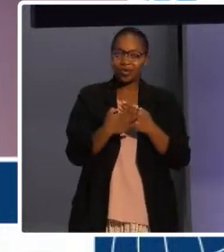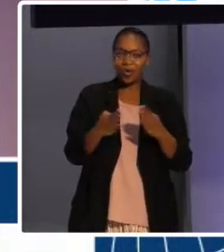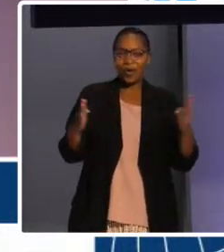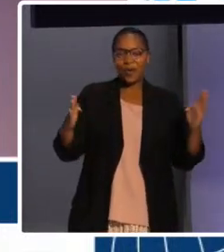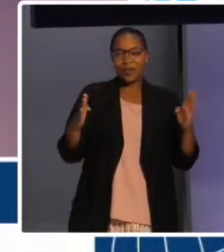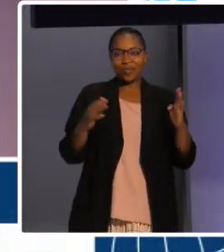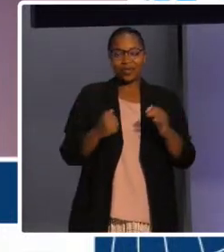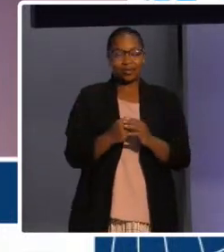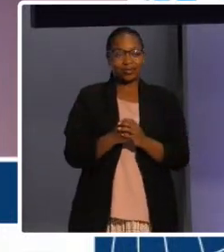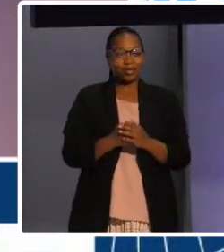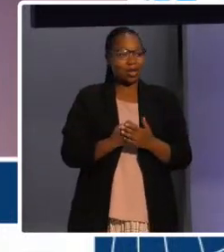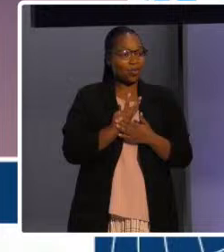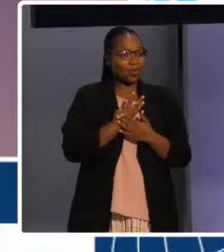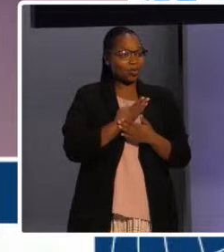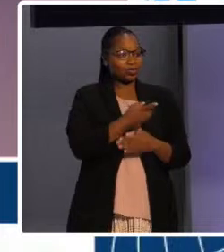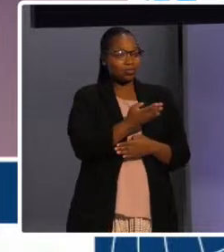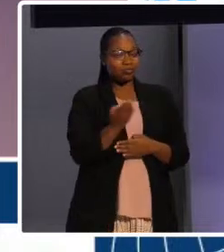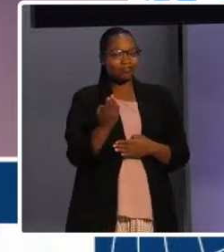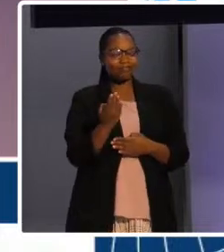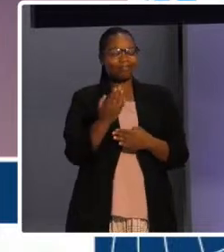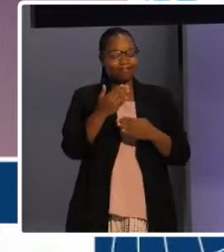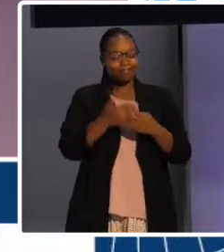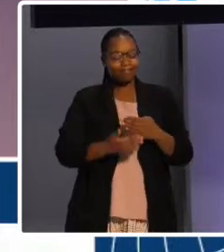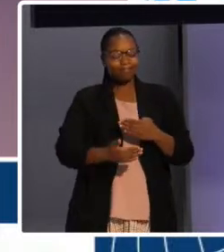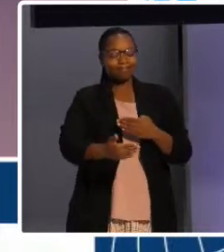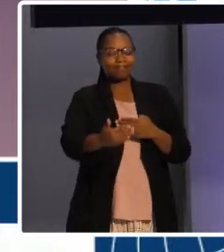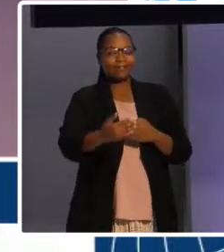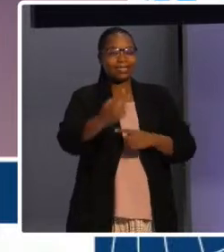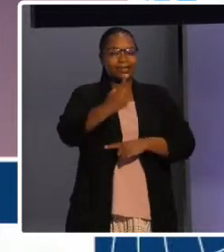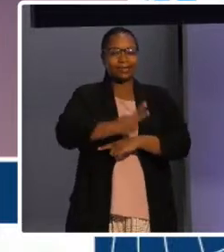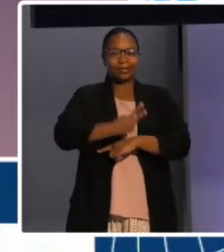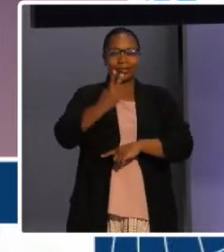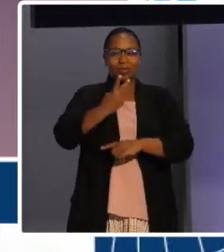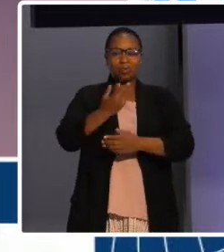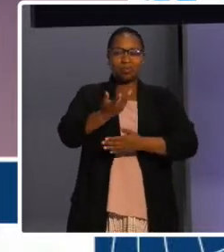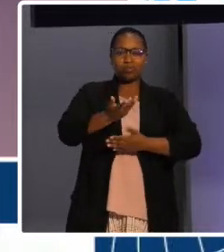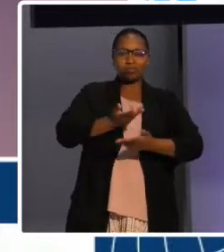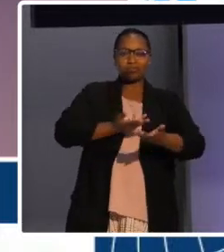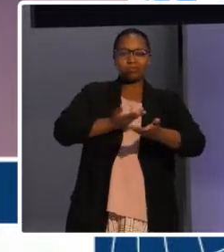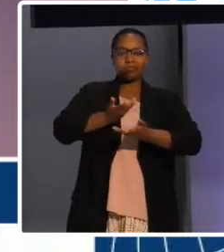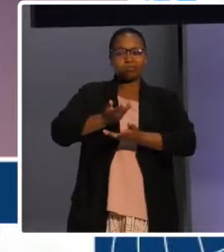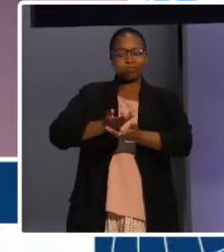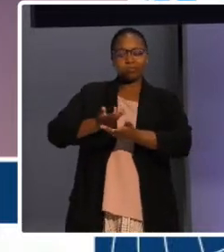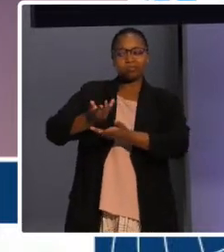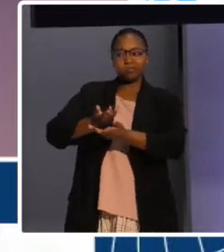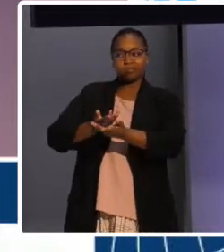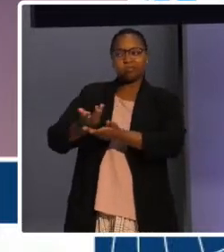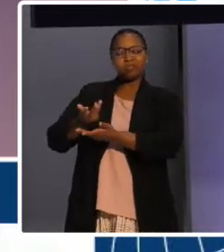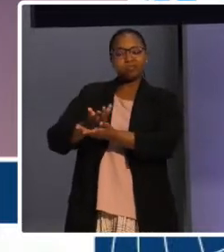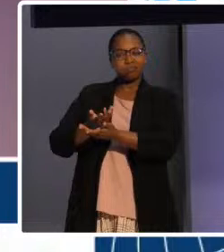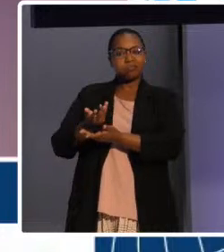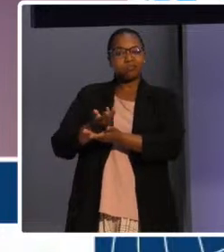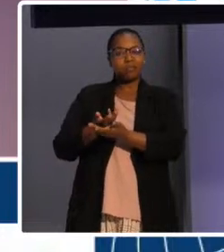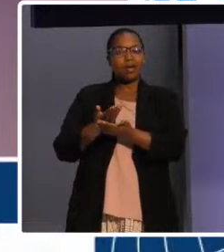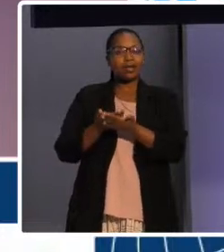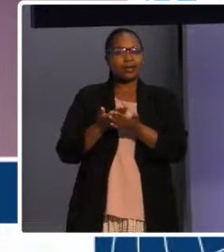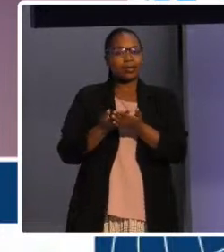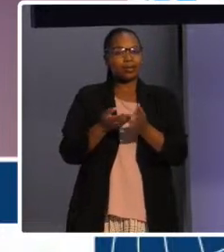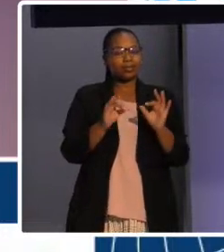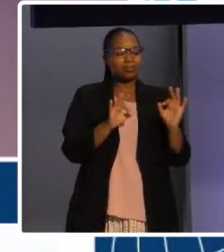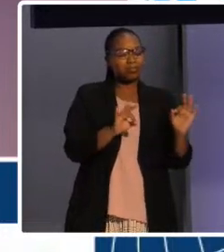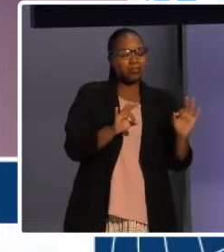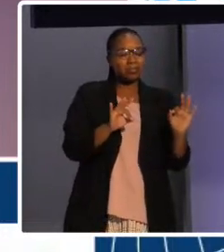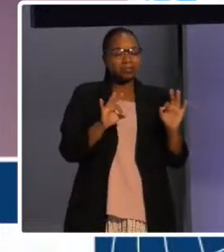I wish you fruitful deliberations that will encourage appropriate measures